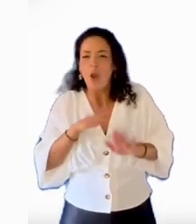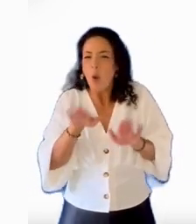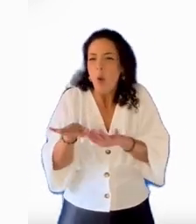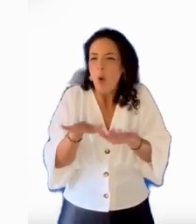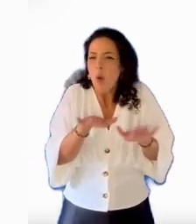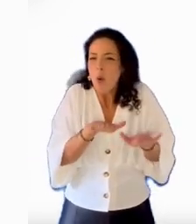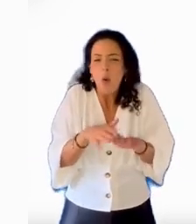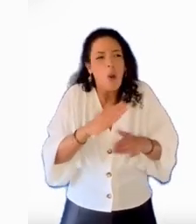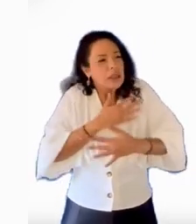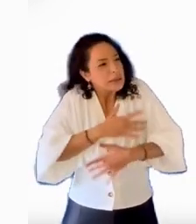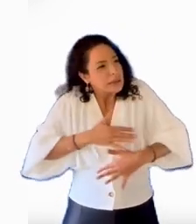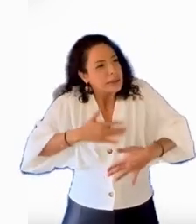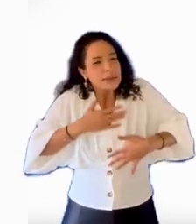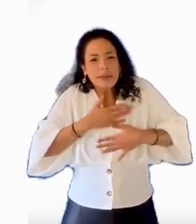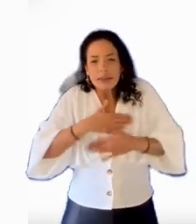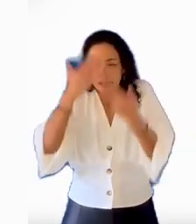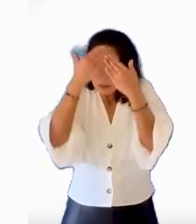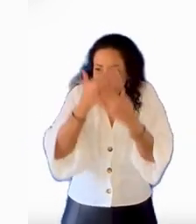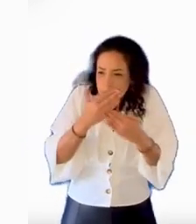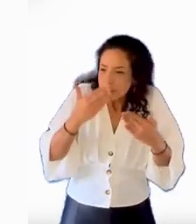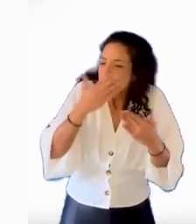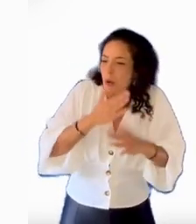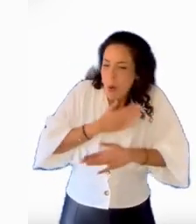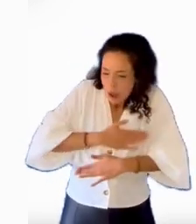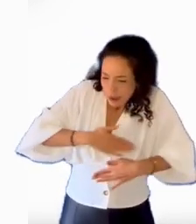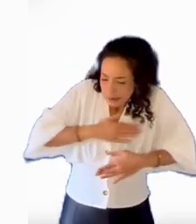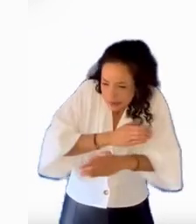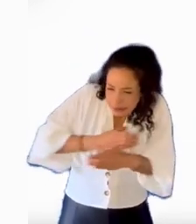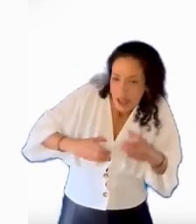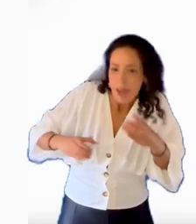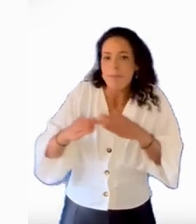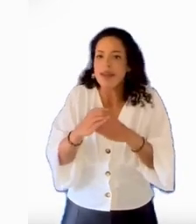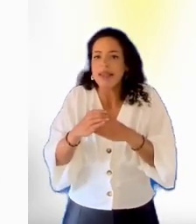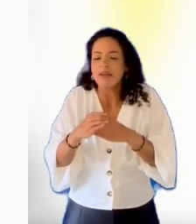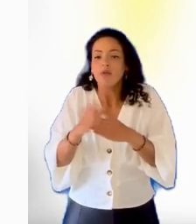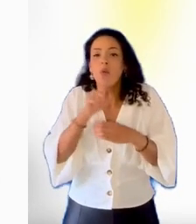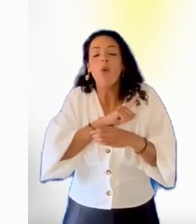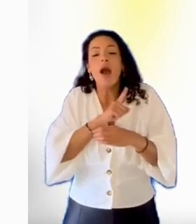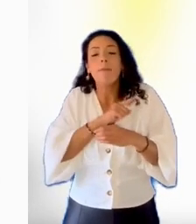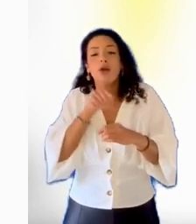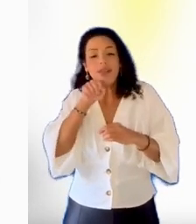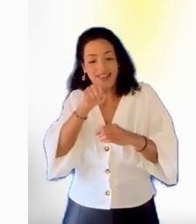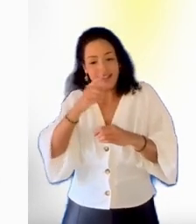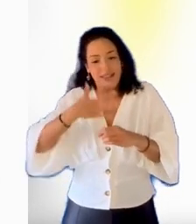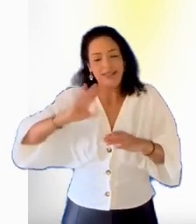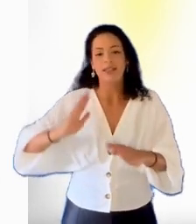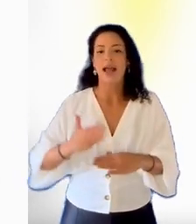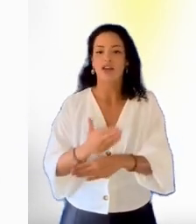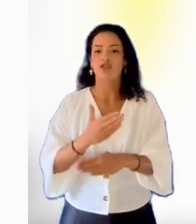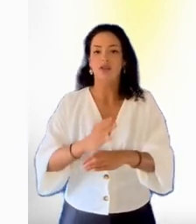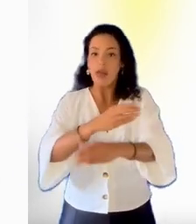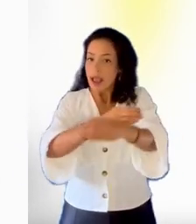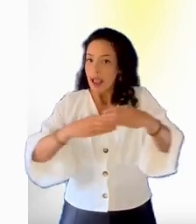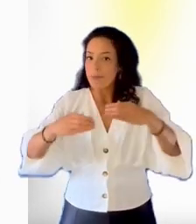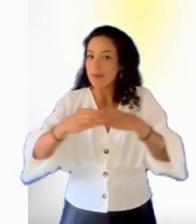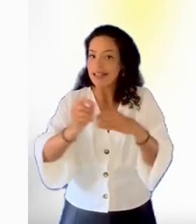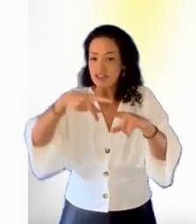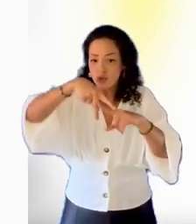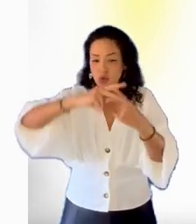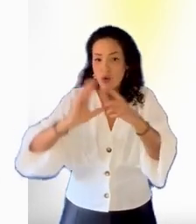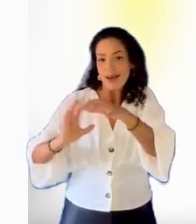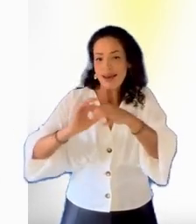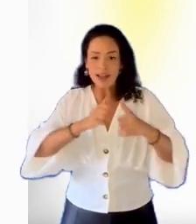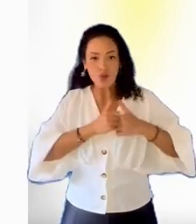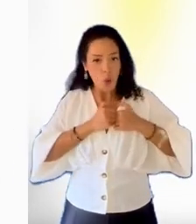tenderness, commiseration, even empathy in its demand for action. However, empathy is a tool of compassion,